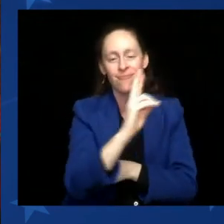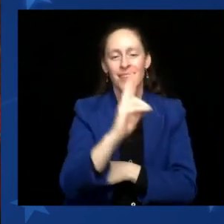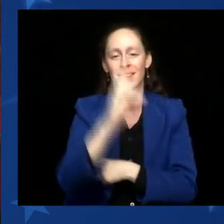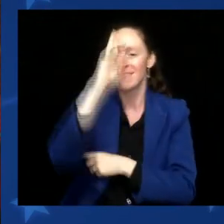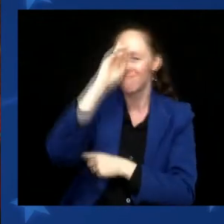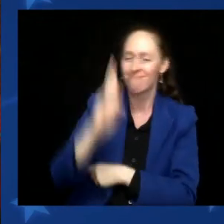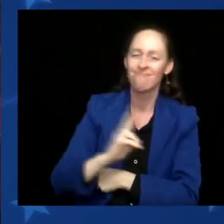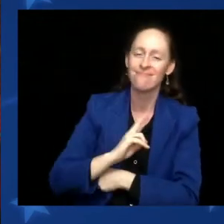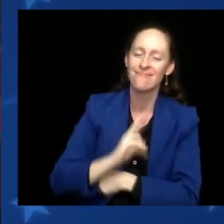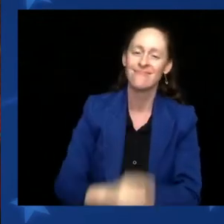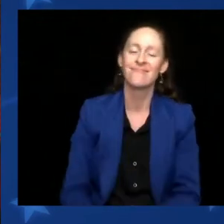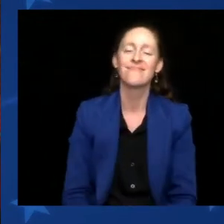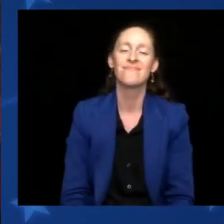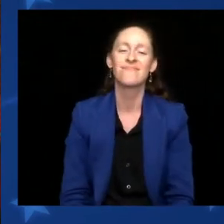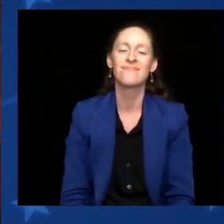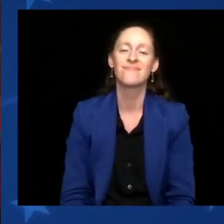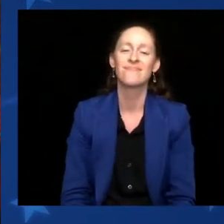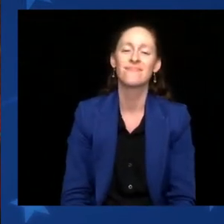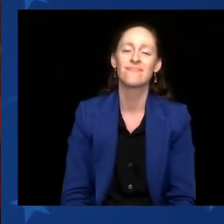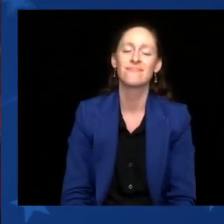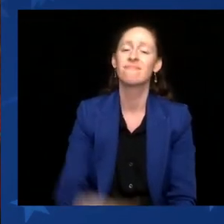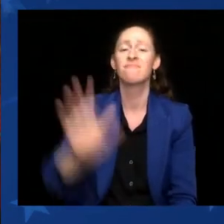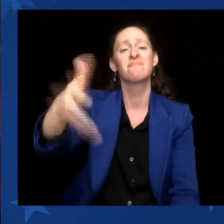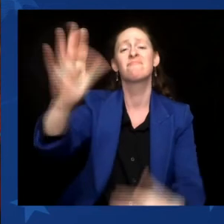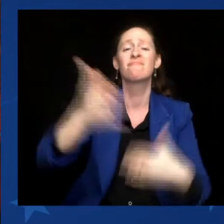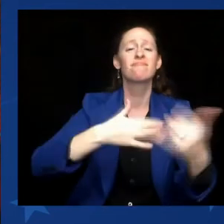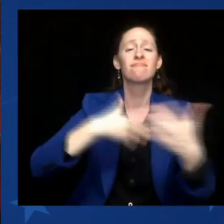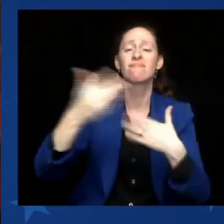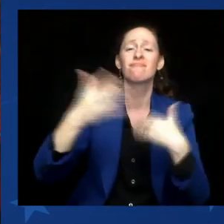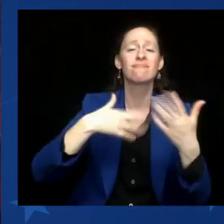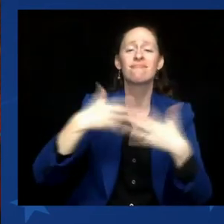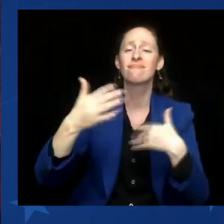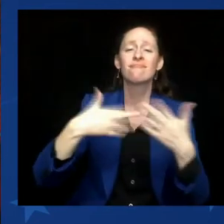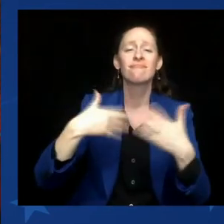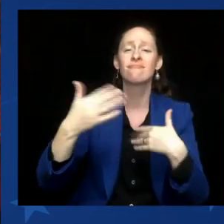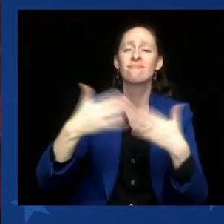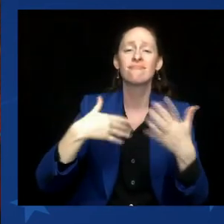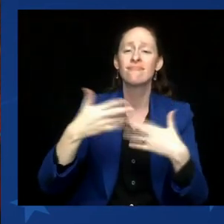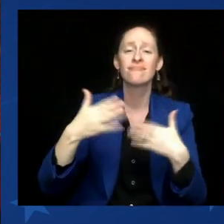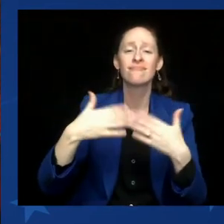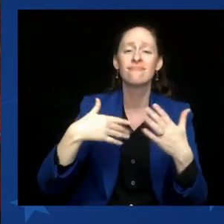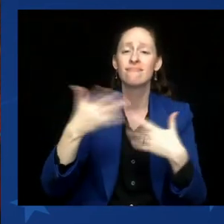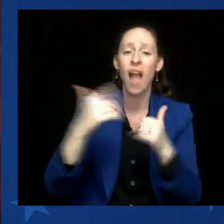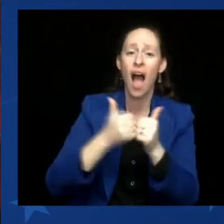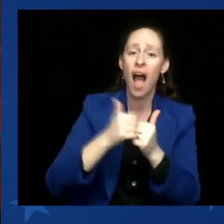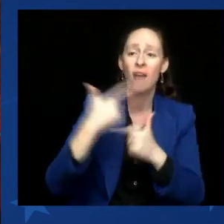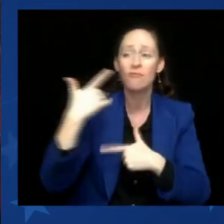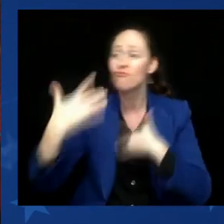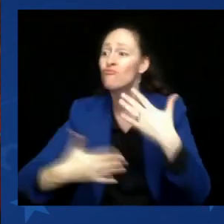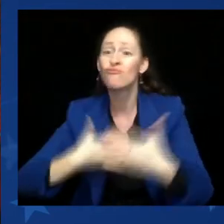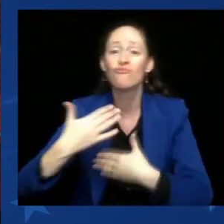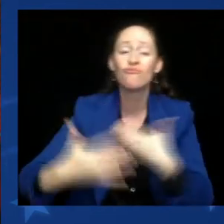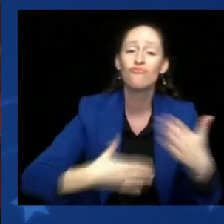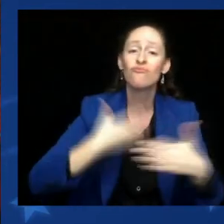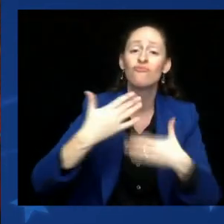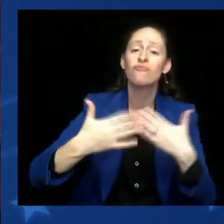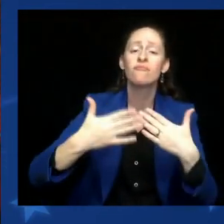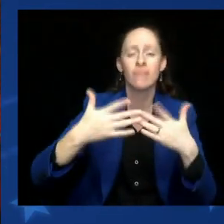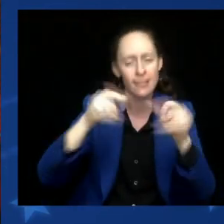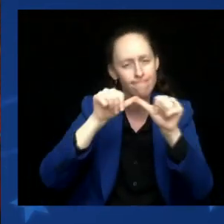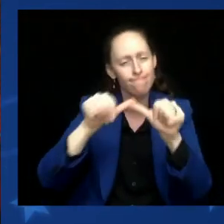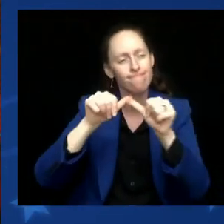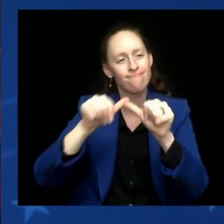life, there's nothing you can't achieve. That's who we are. That's what we stand for. That's